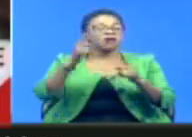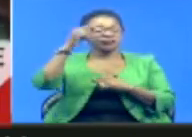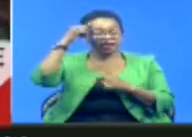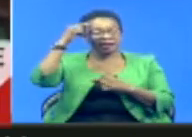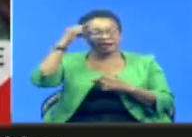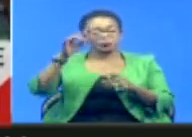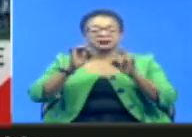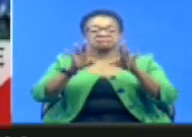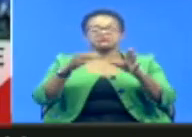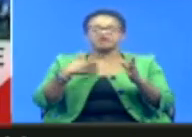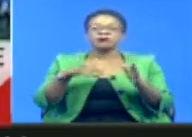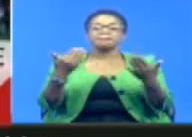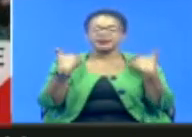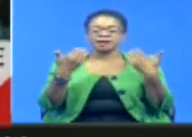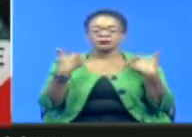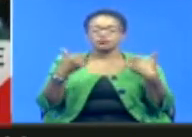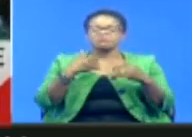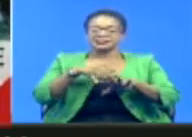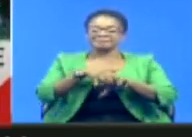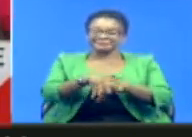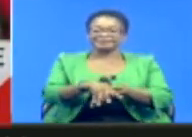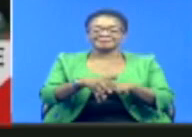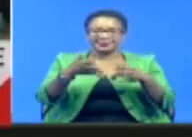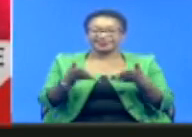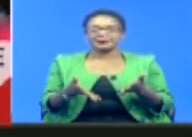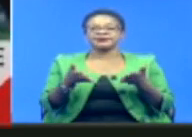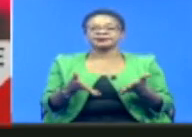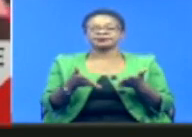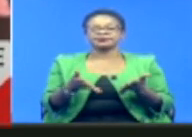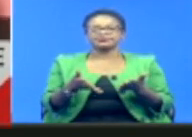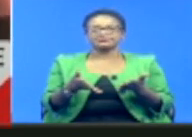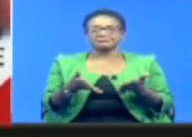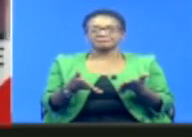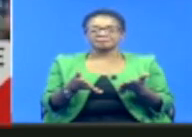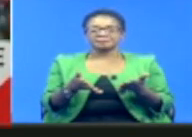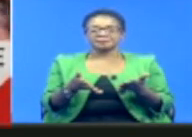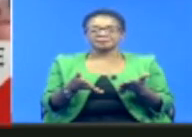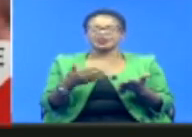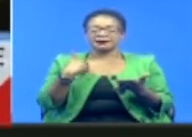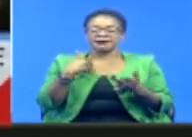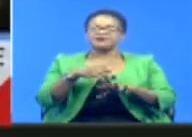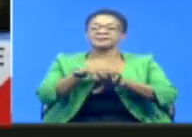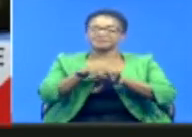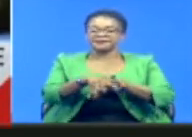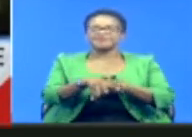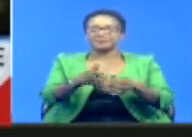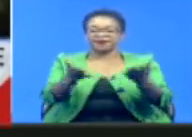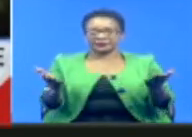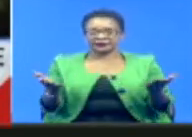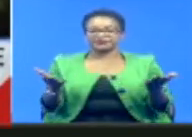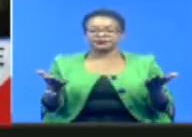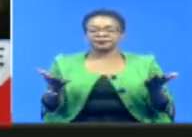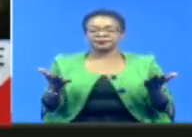Meru. Mimi niko na misisi hapa Meru. Niko na misisi Meru bwana. Najua wengine wakisikia